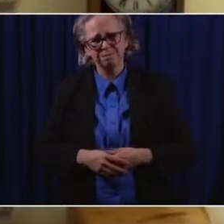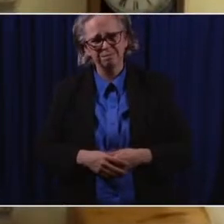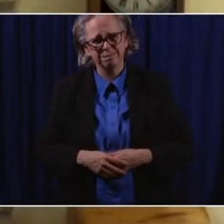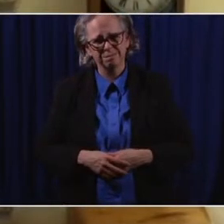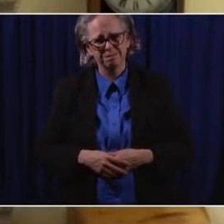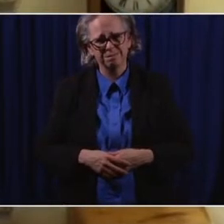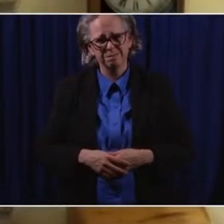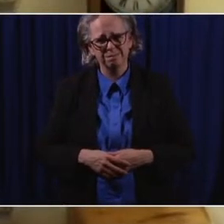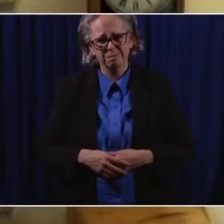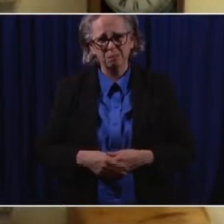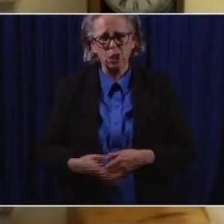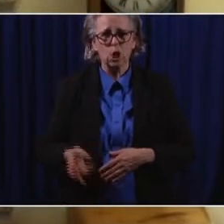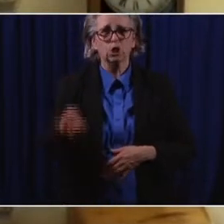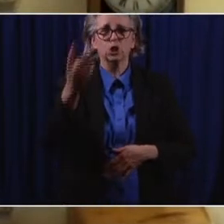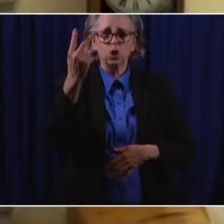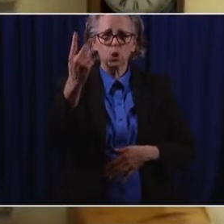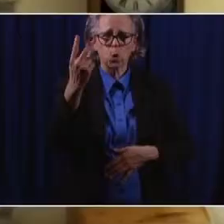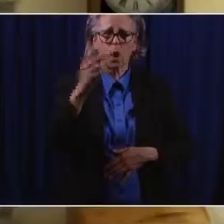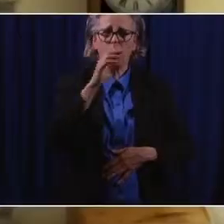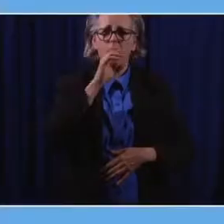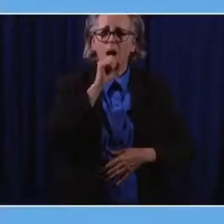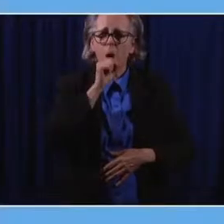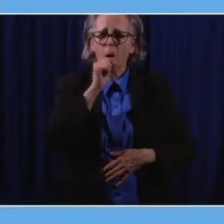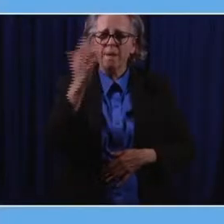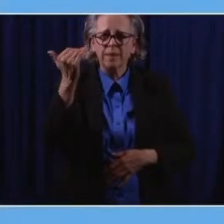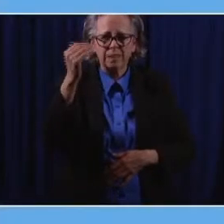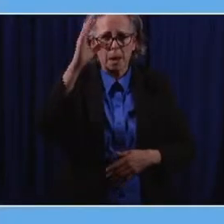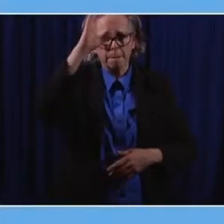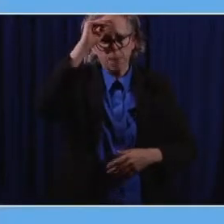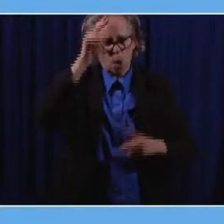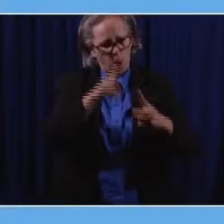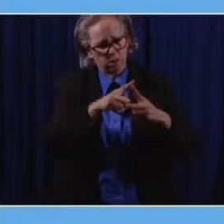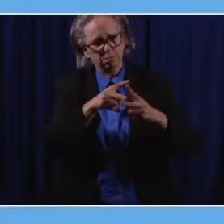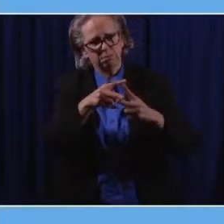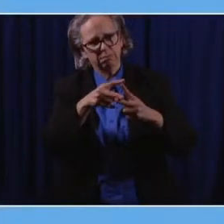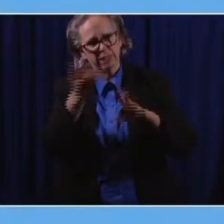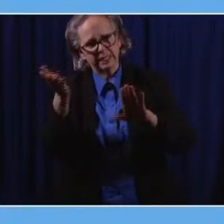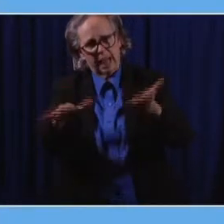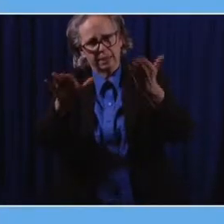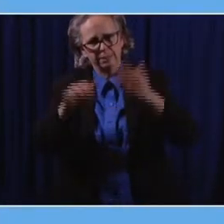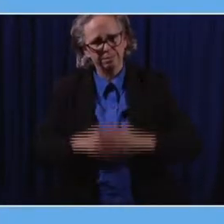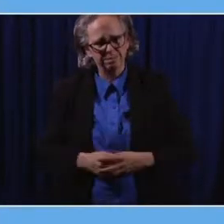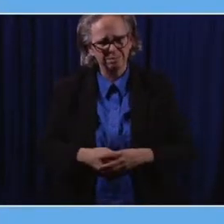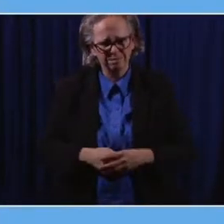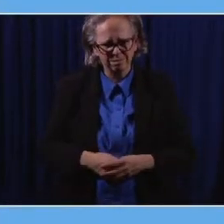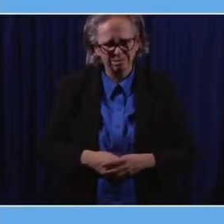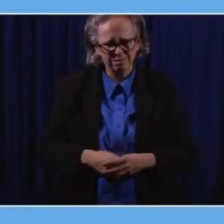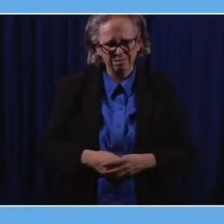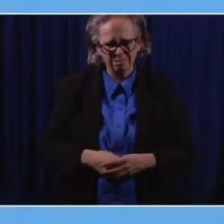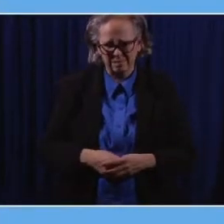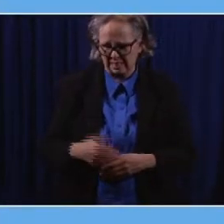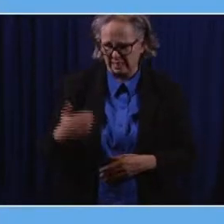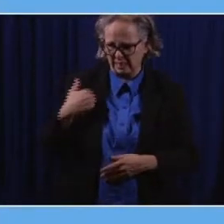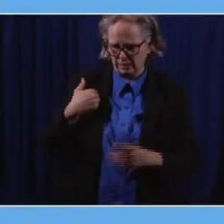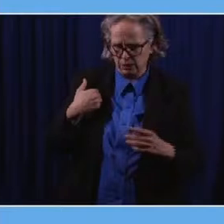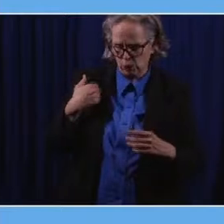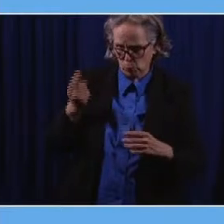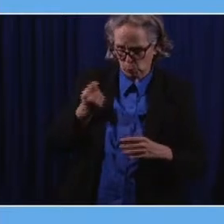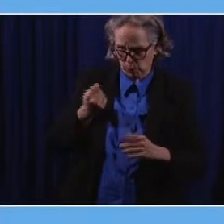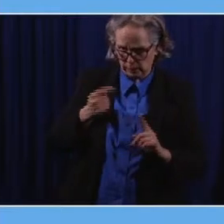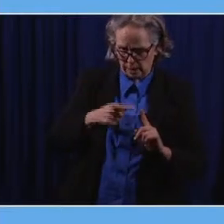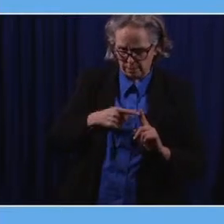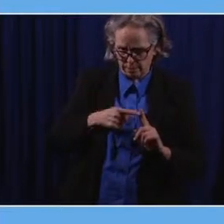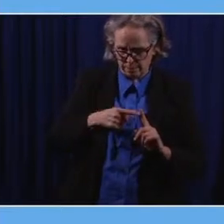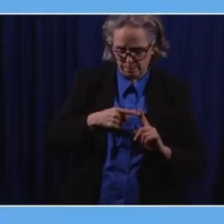two 15-year-old boys were killed. On Tuesday, and I quote,